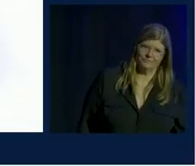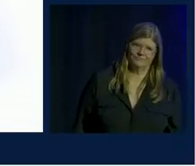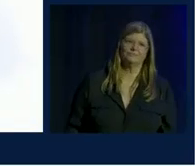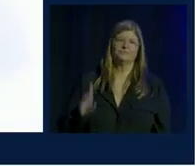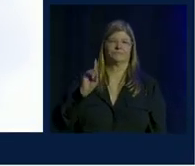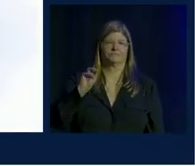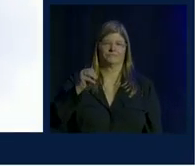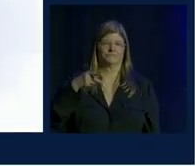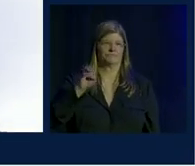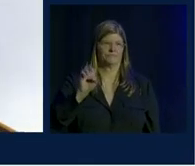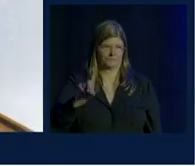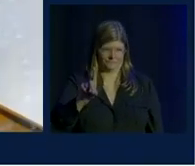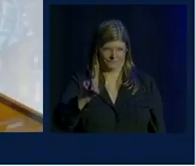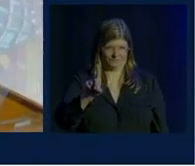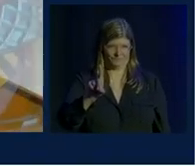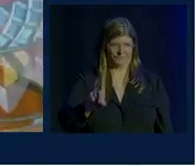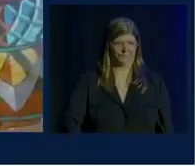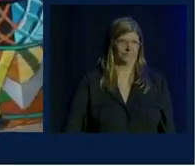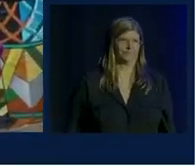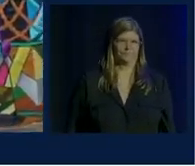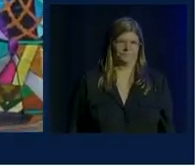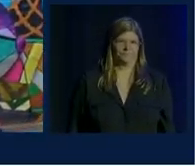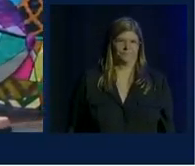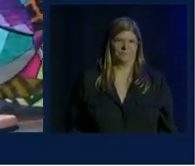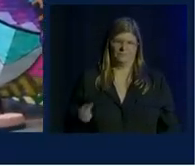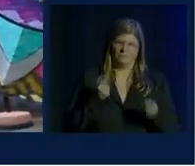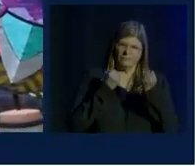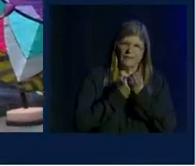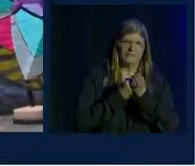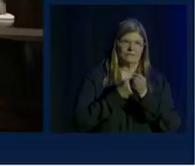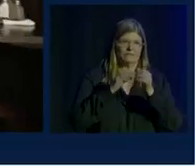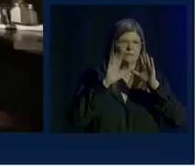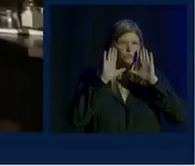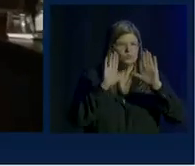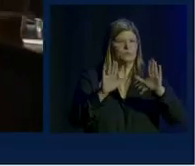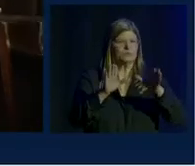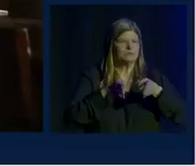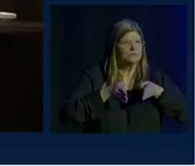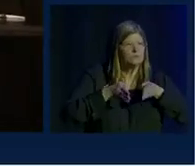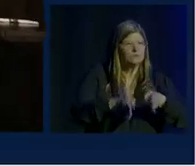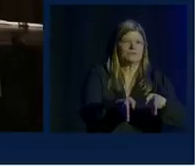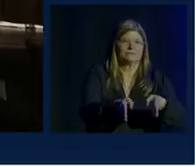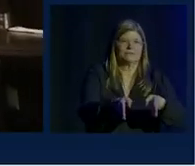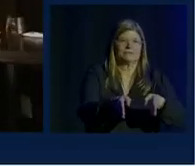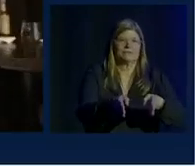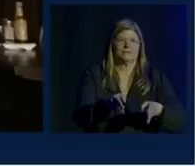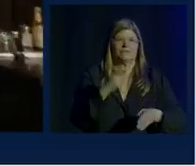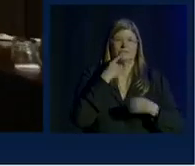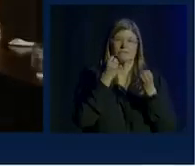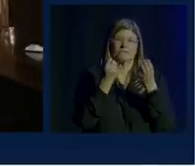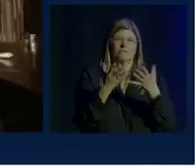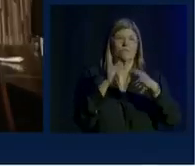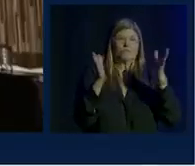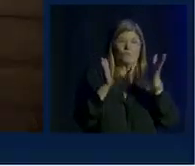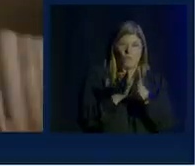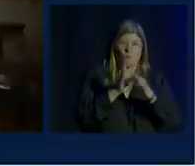businesses development via the Great Streets Grant for qualified small business owners who wish to improve and grow their places of business.